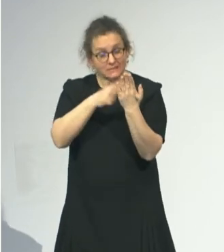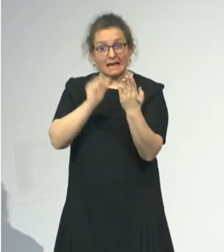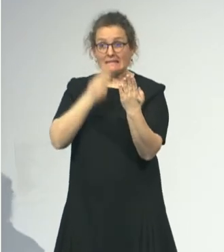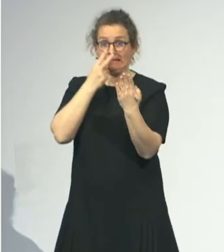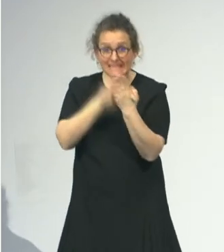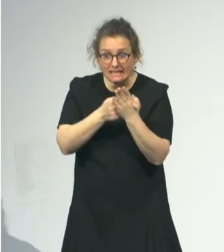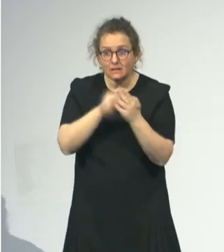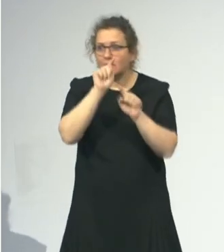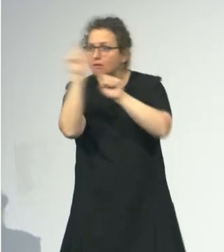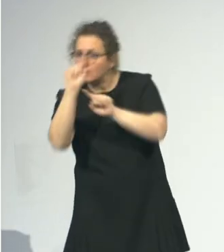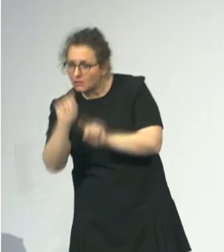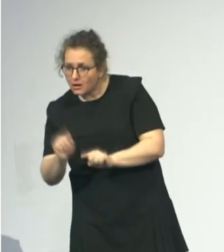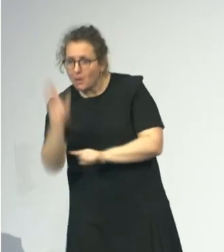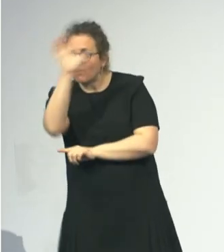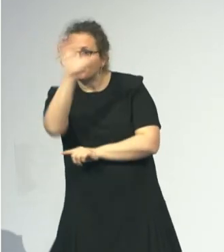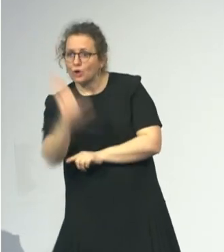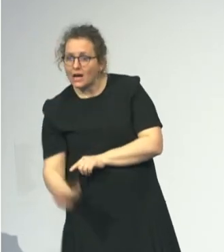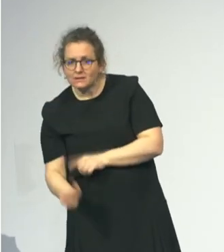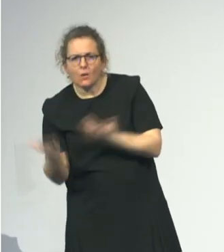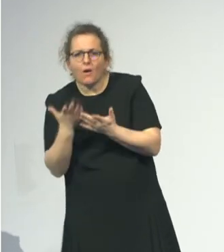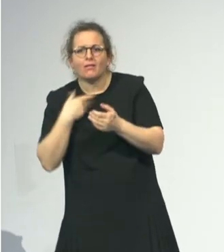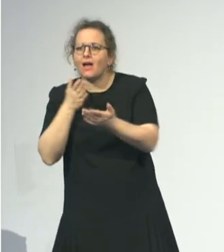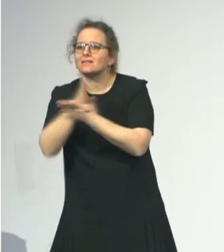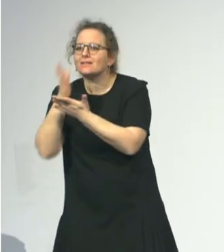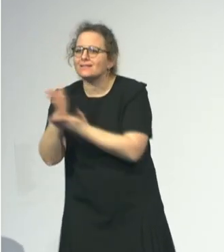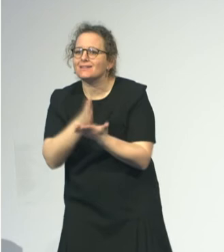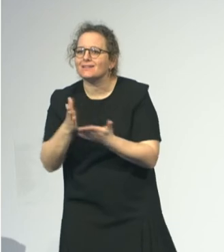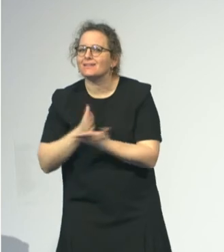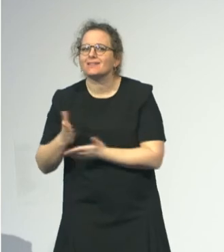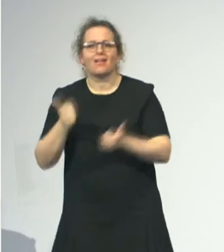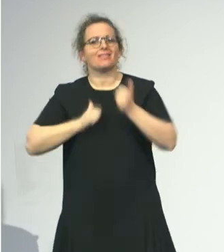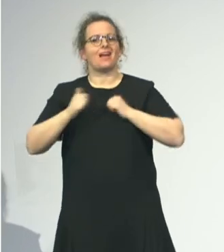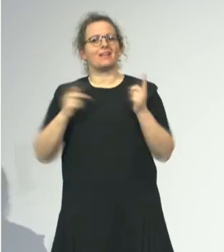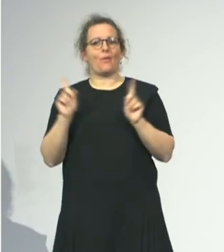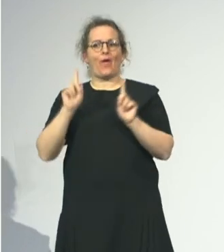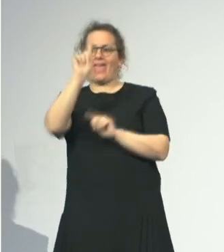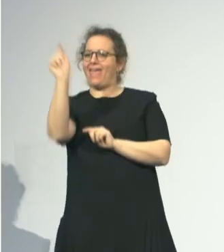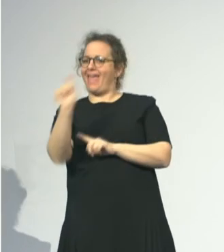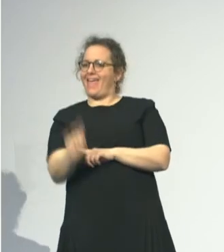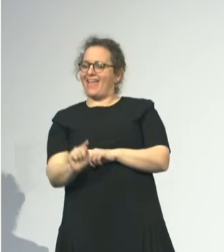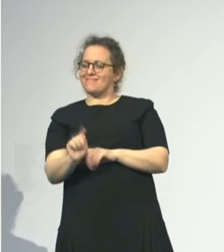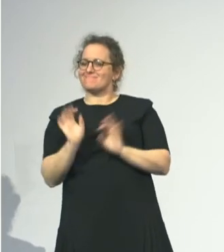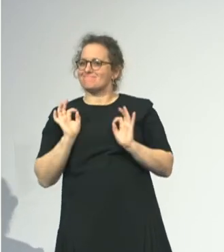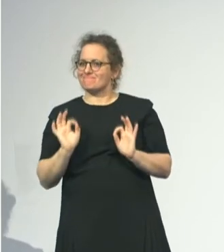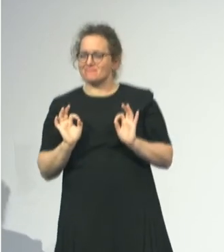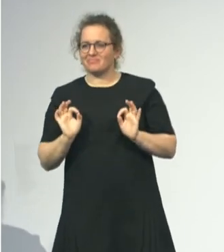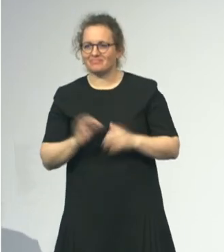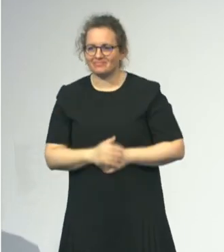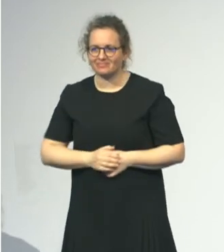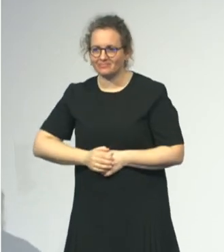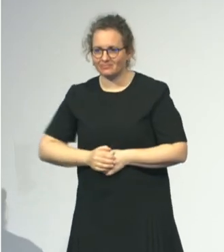as Brazil, where 80% of people with disabilities live in poverty, gratuity